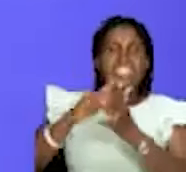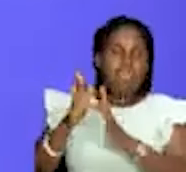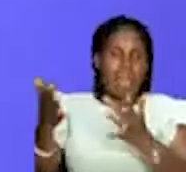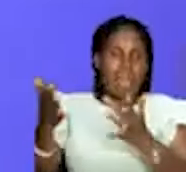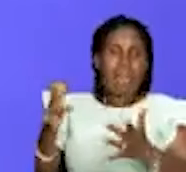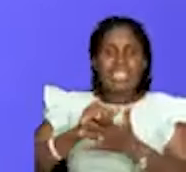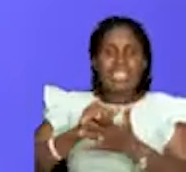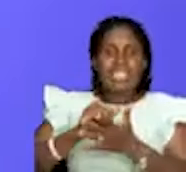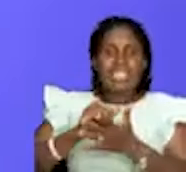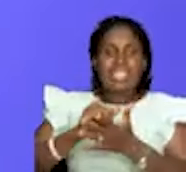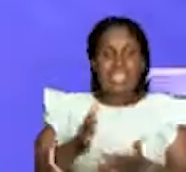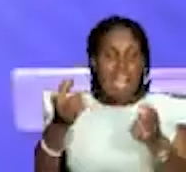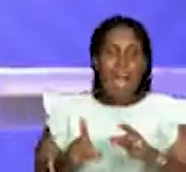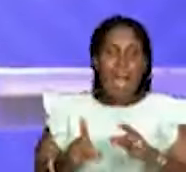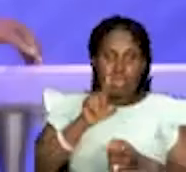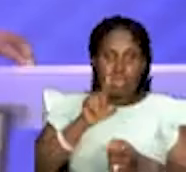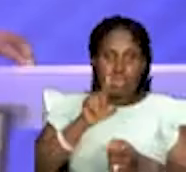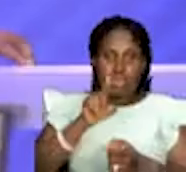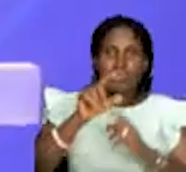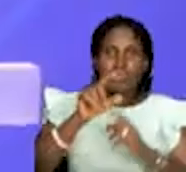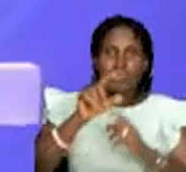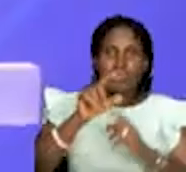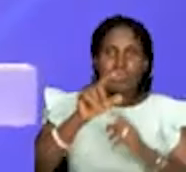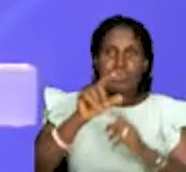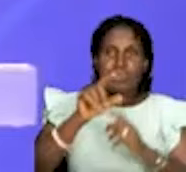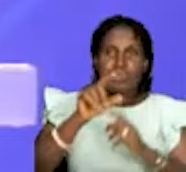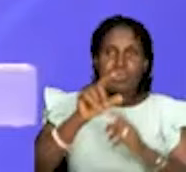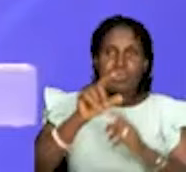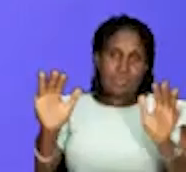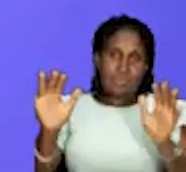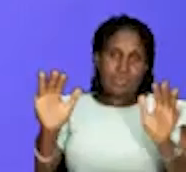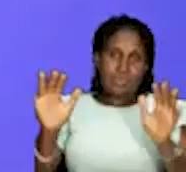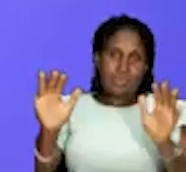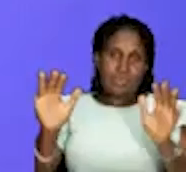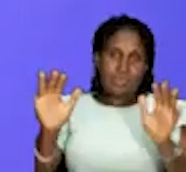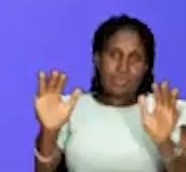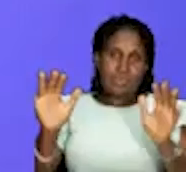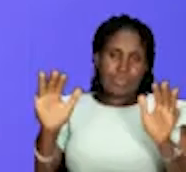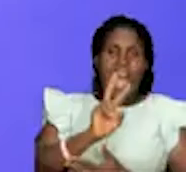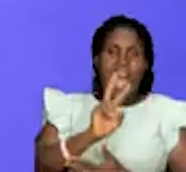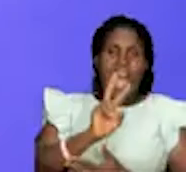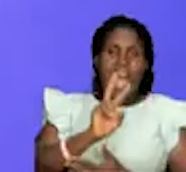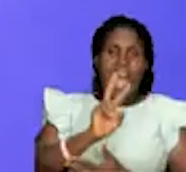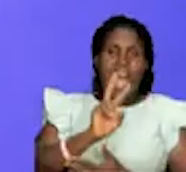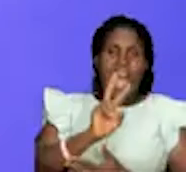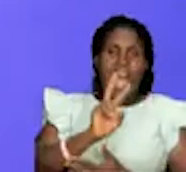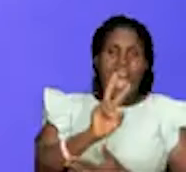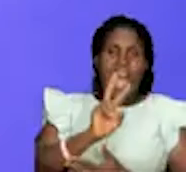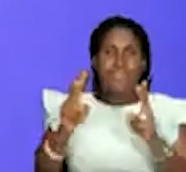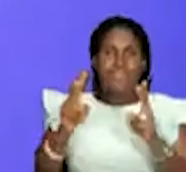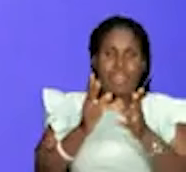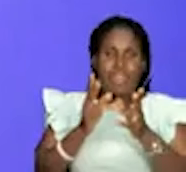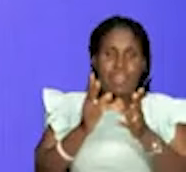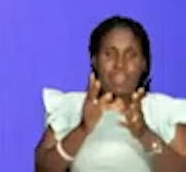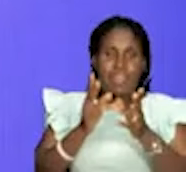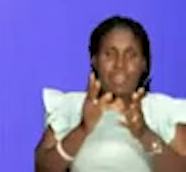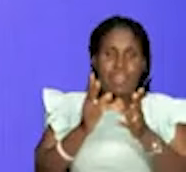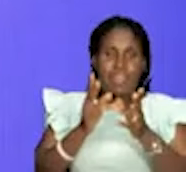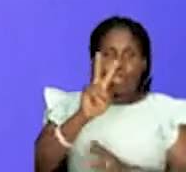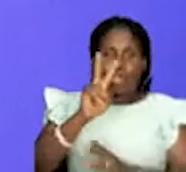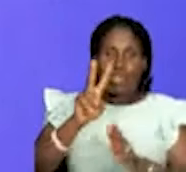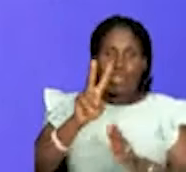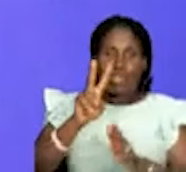already? Hallelujah. Now, there are two keys, very quickly, to growing your faith.